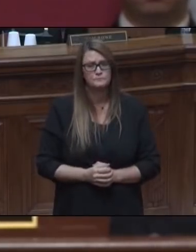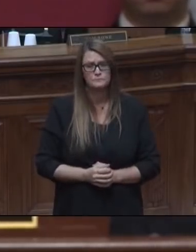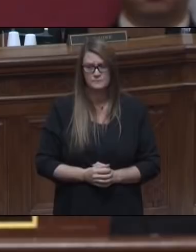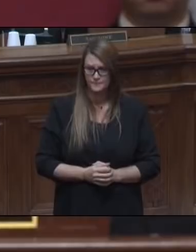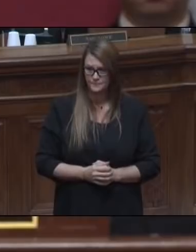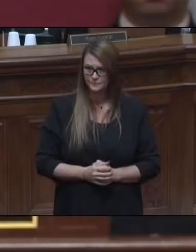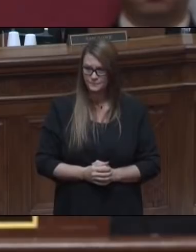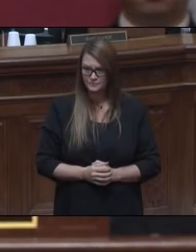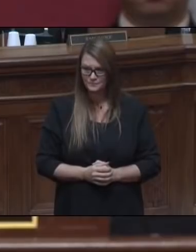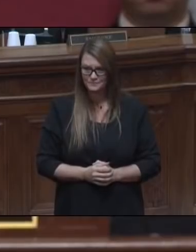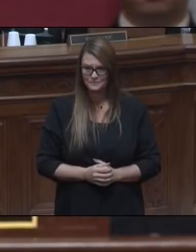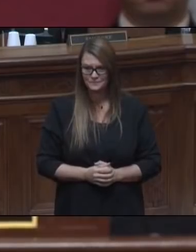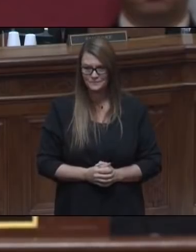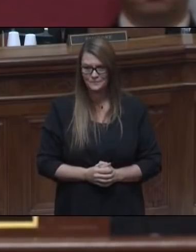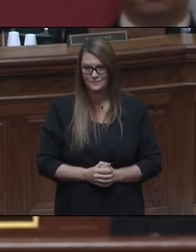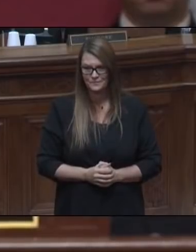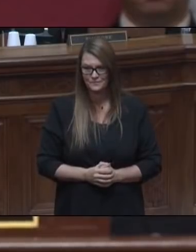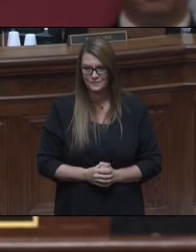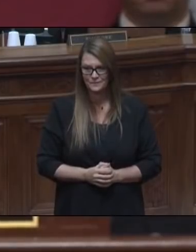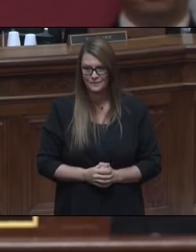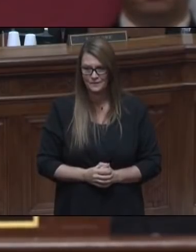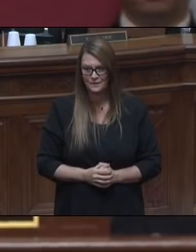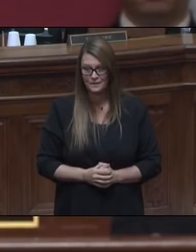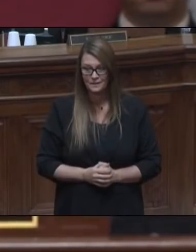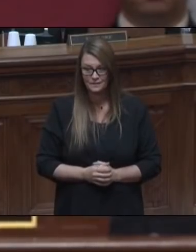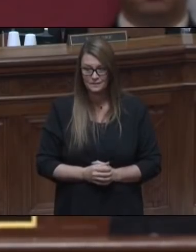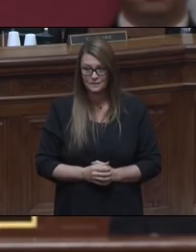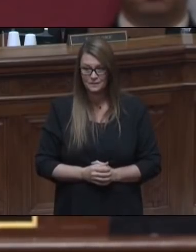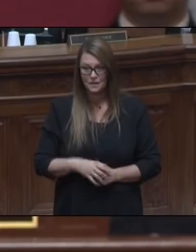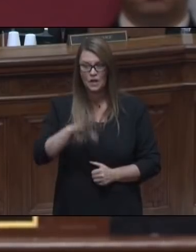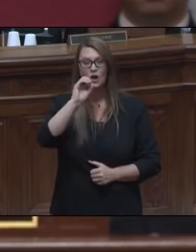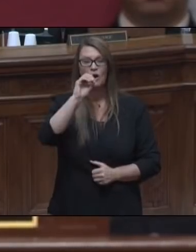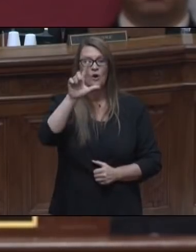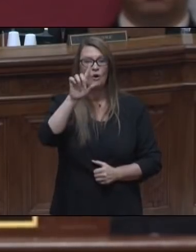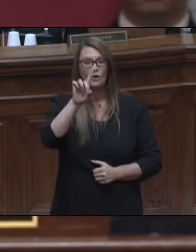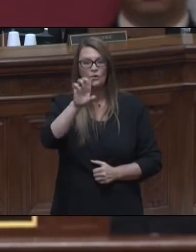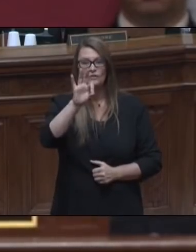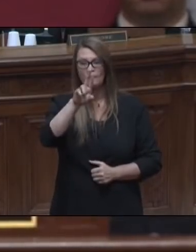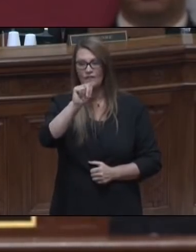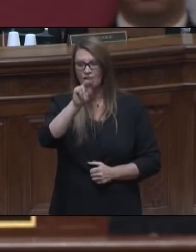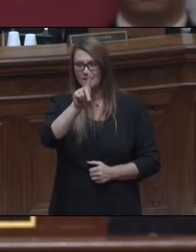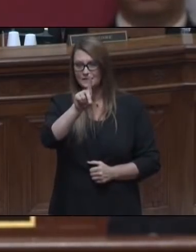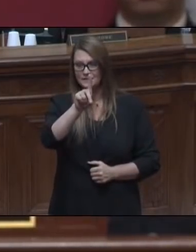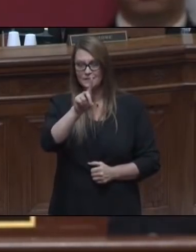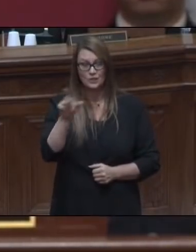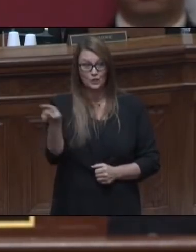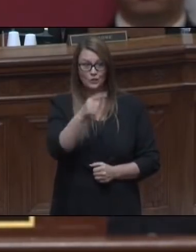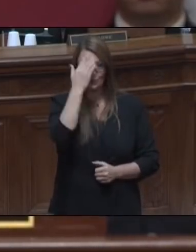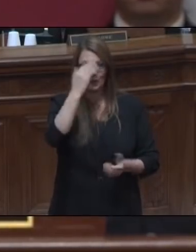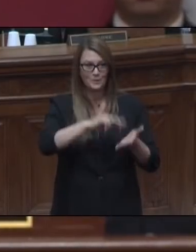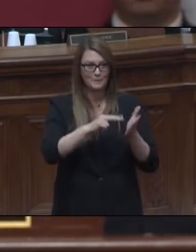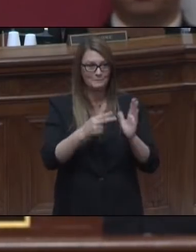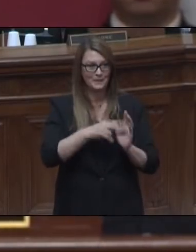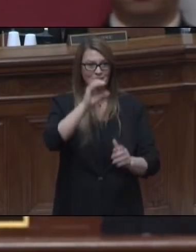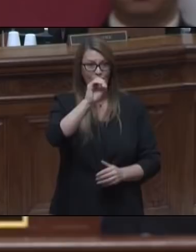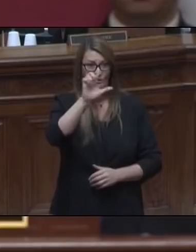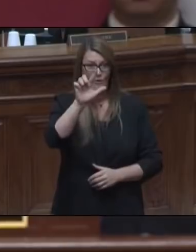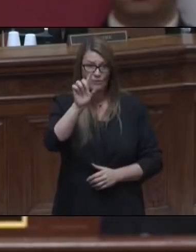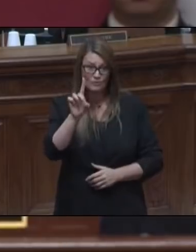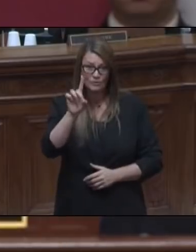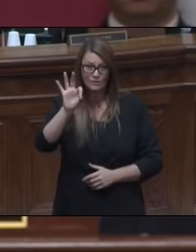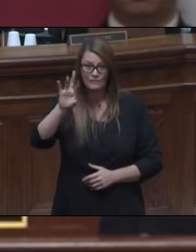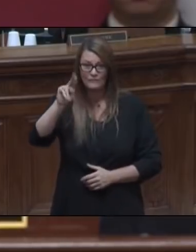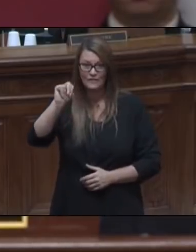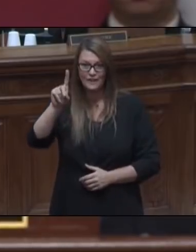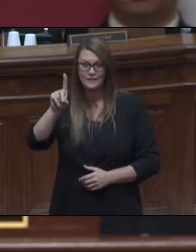Here's really neat news. Our old fund, and all of y'all probably know exactly what old fund means. Our